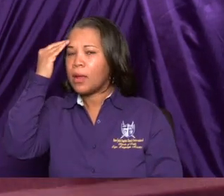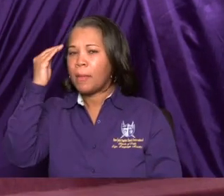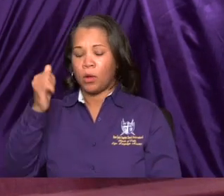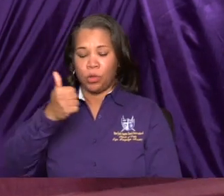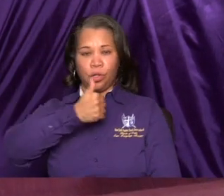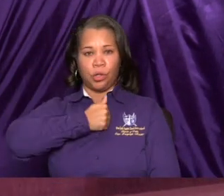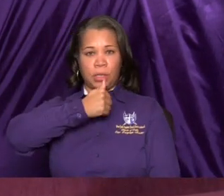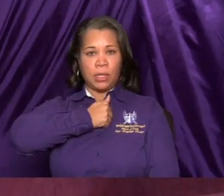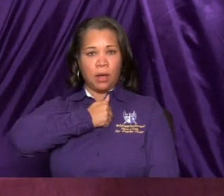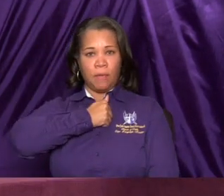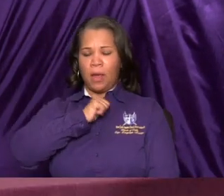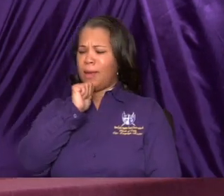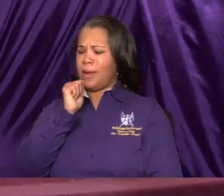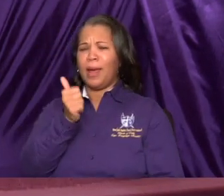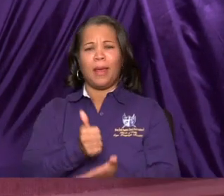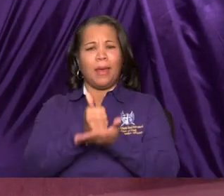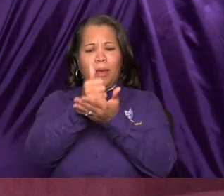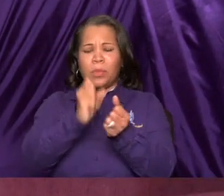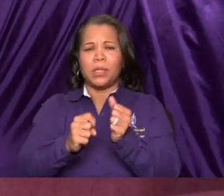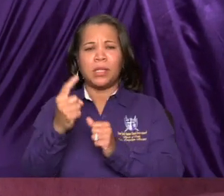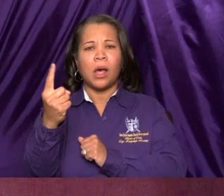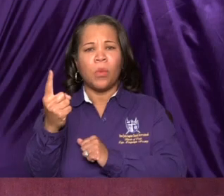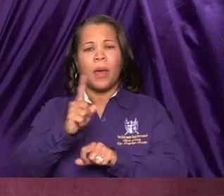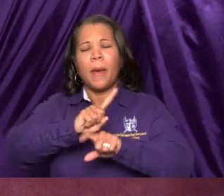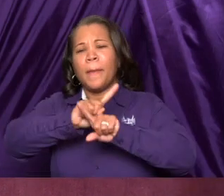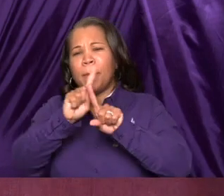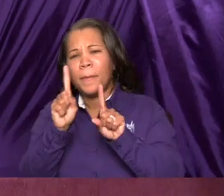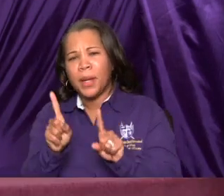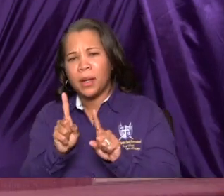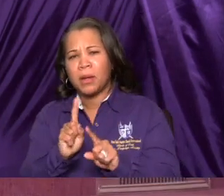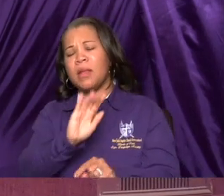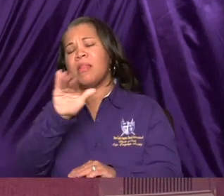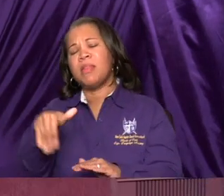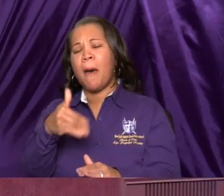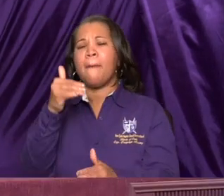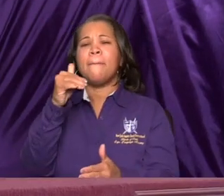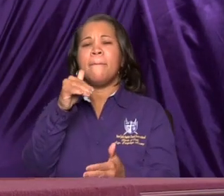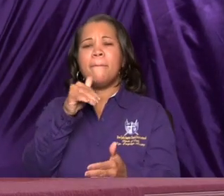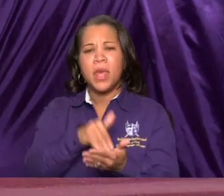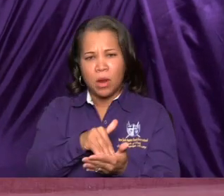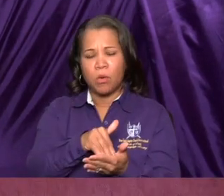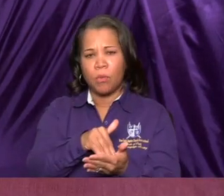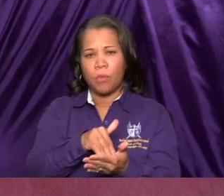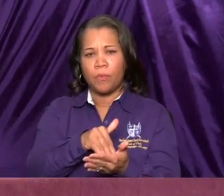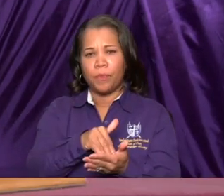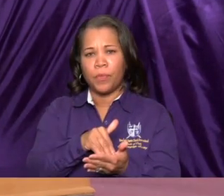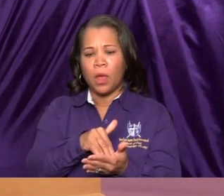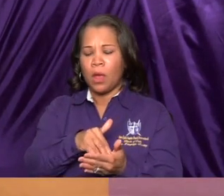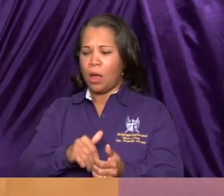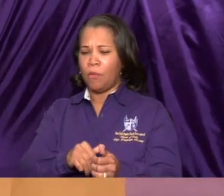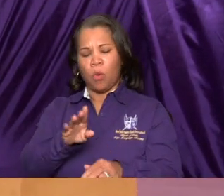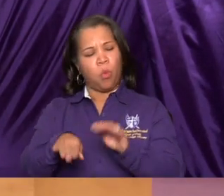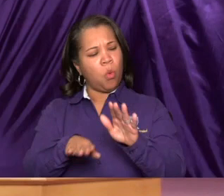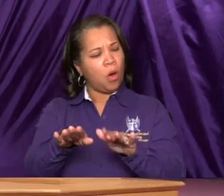You're not thinking about helping somebody else, but in the middle of him running out of the temple, he